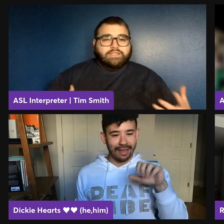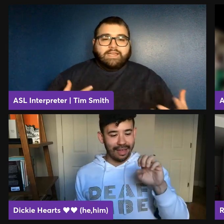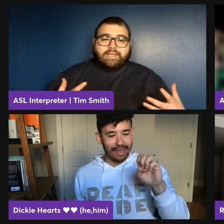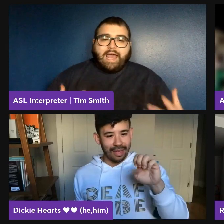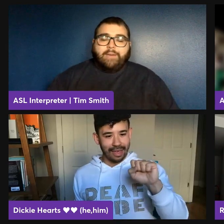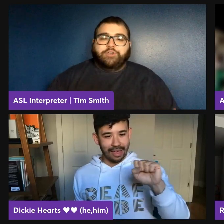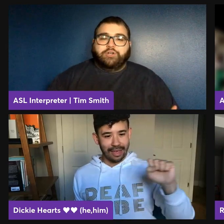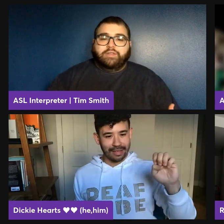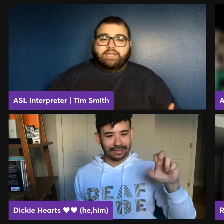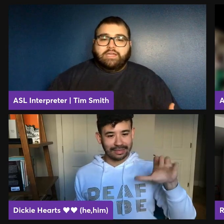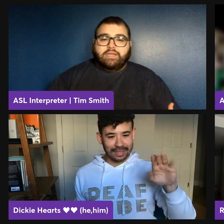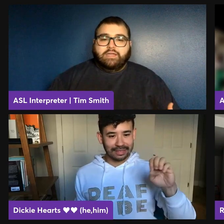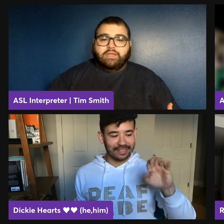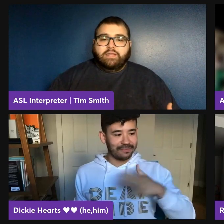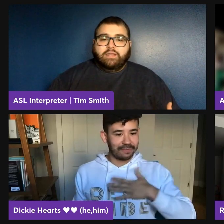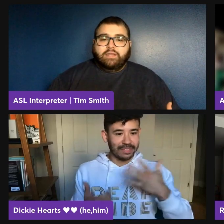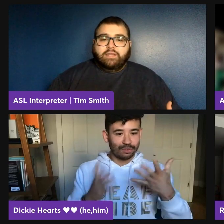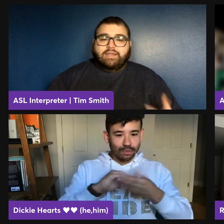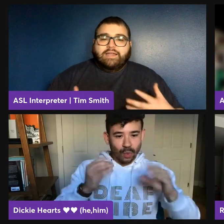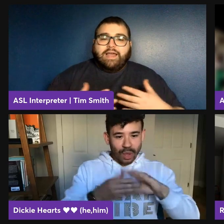I want to say, capture the